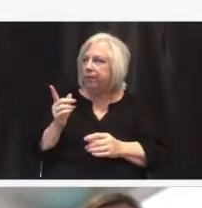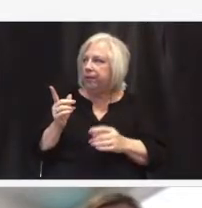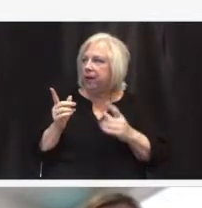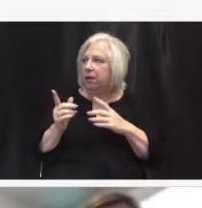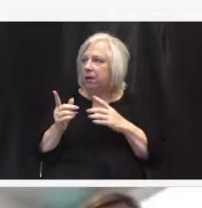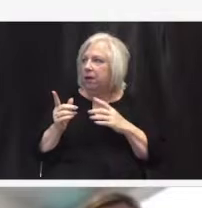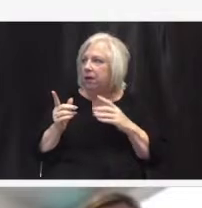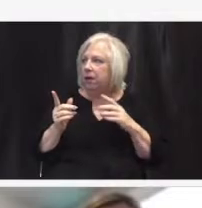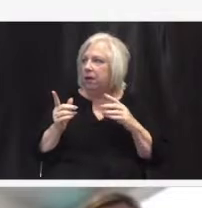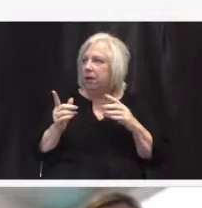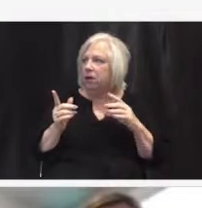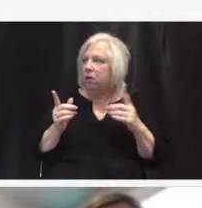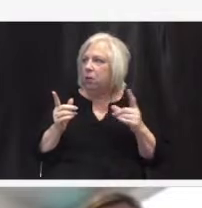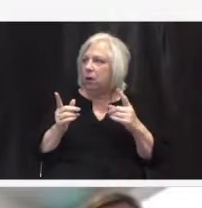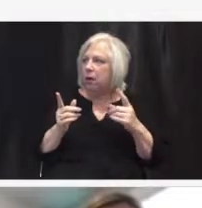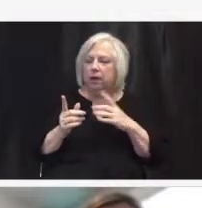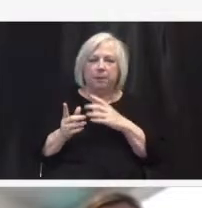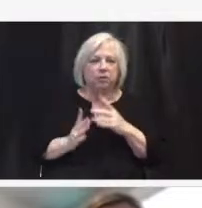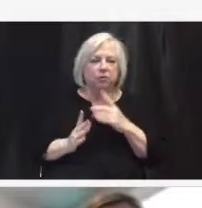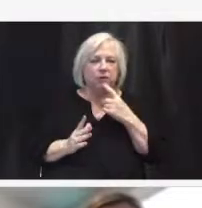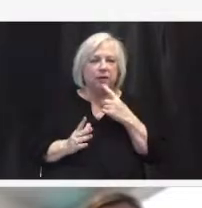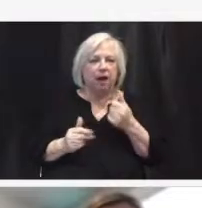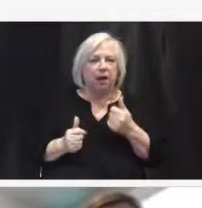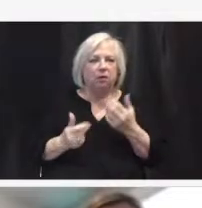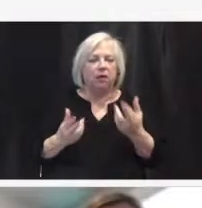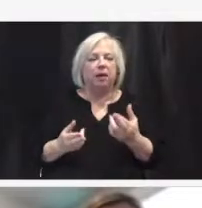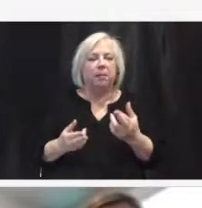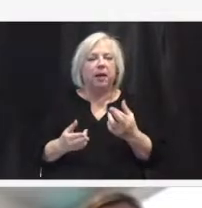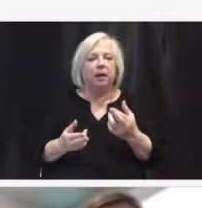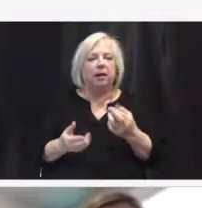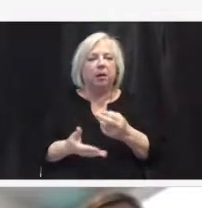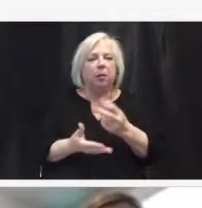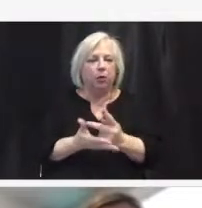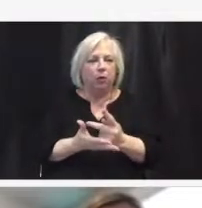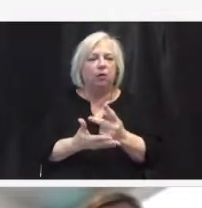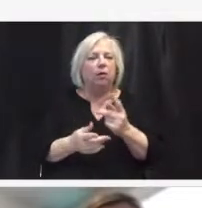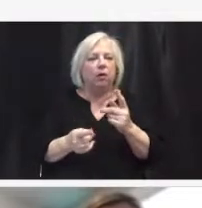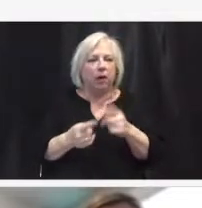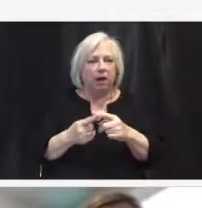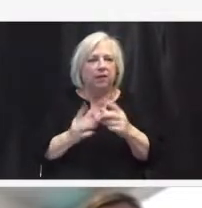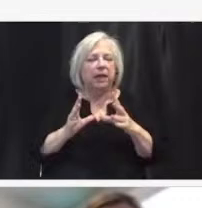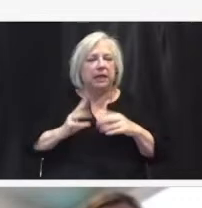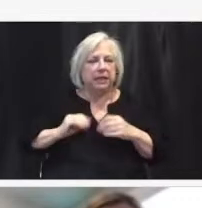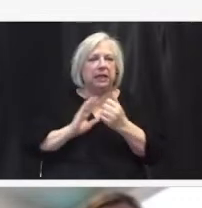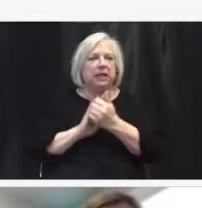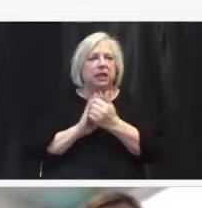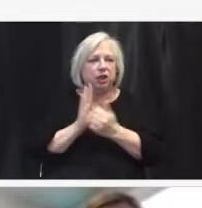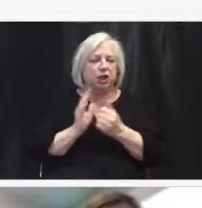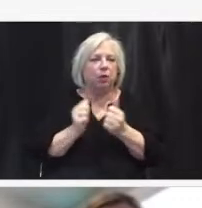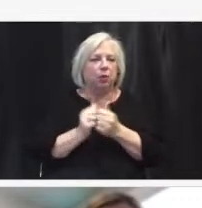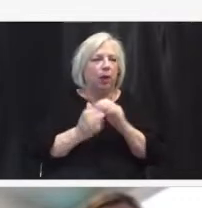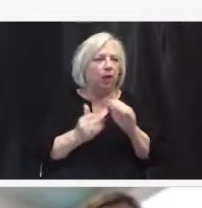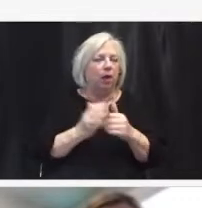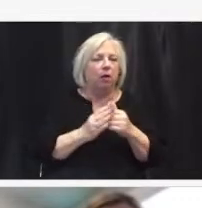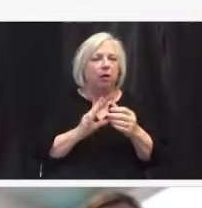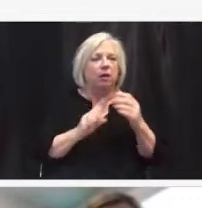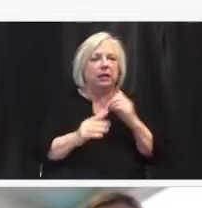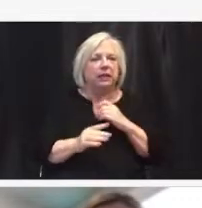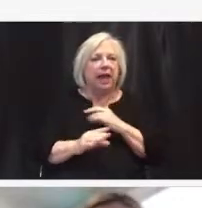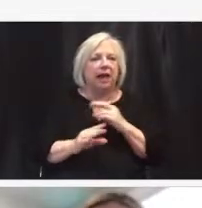agenda as introduced by staff and with all staff conditions. Second. Thank you, Point of Vice Chair. order. We